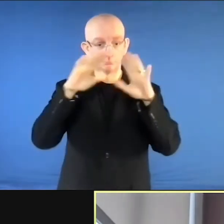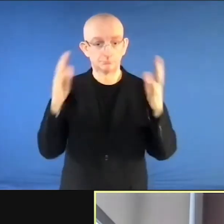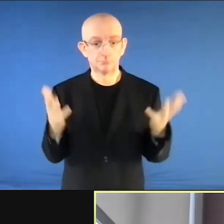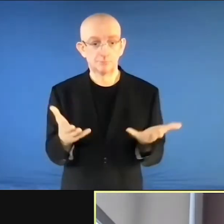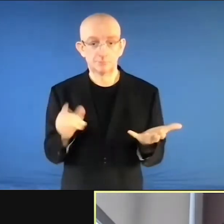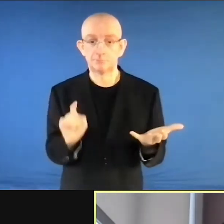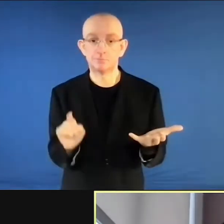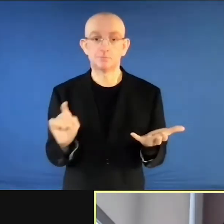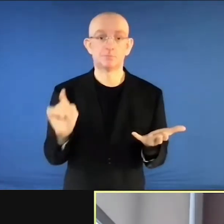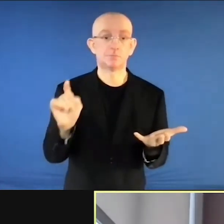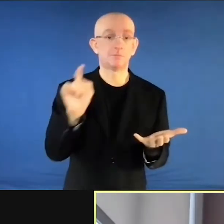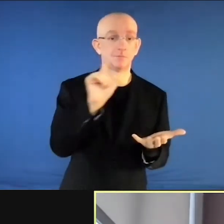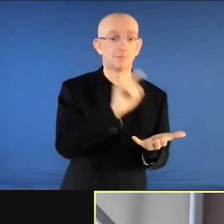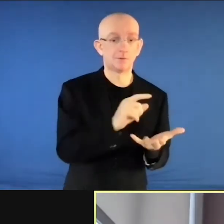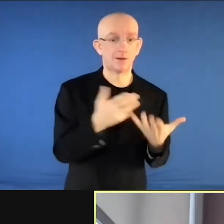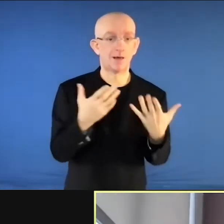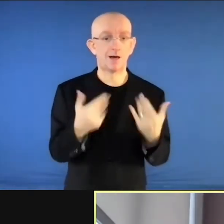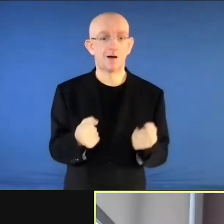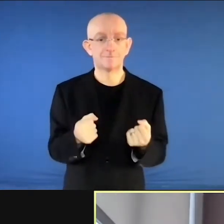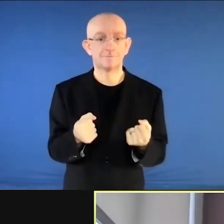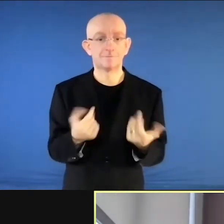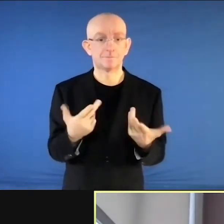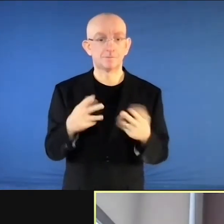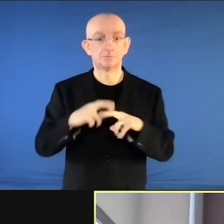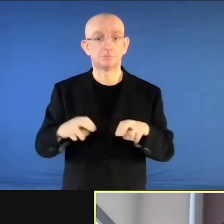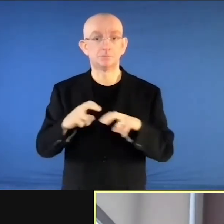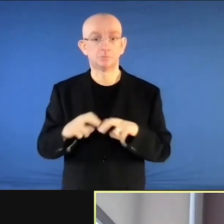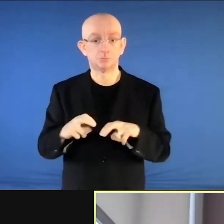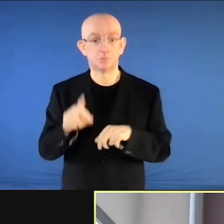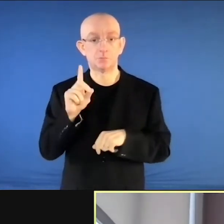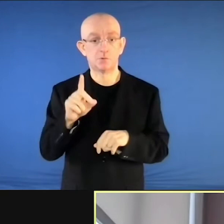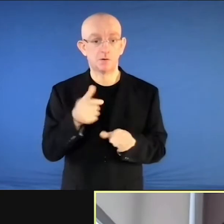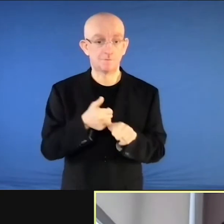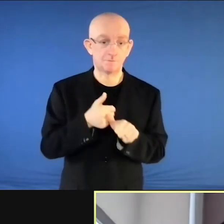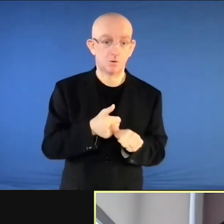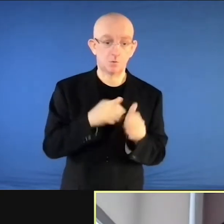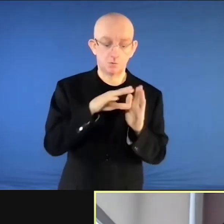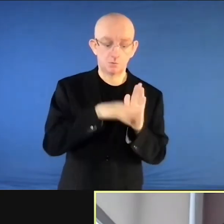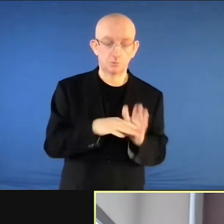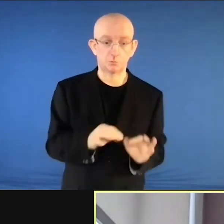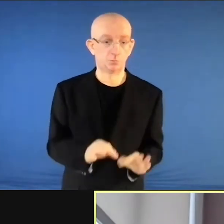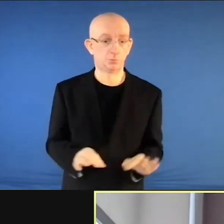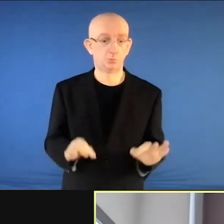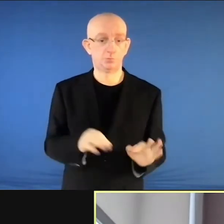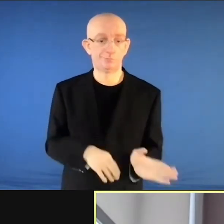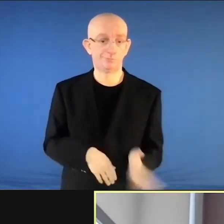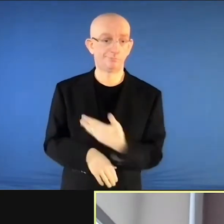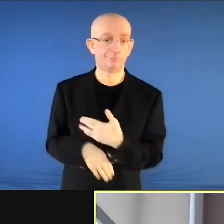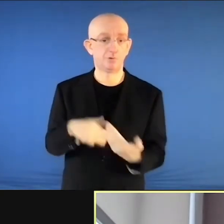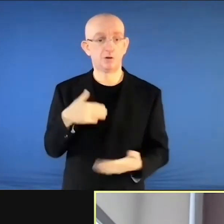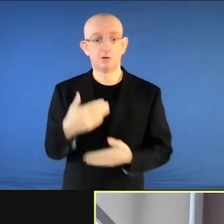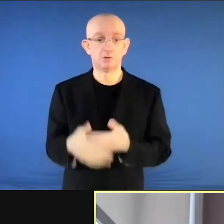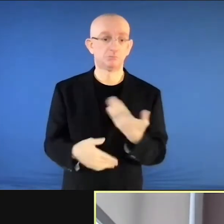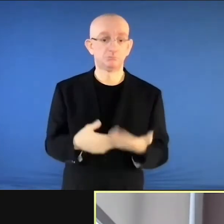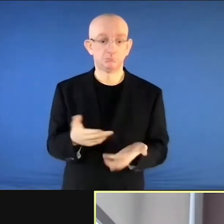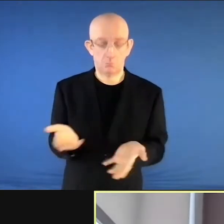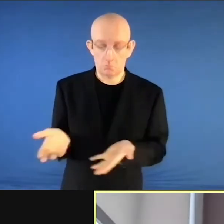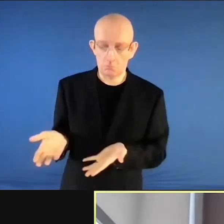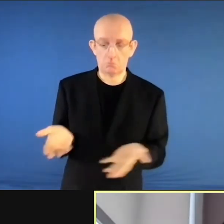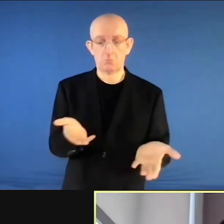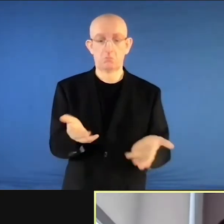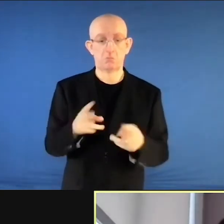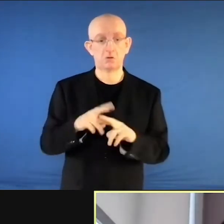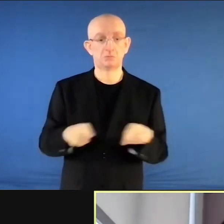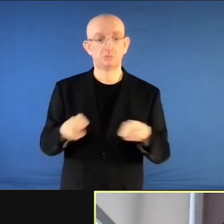for conducting primary research. So in such cases, the IASFM Code of Ethics definitely fills